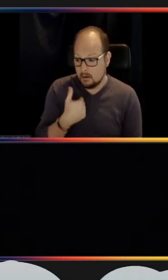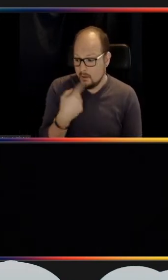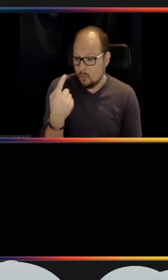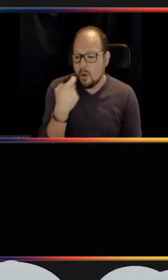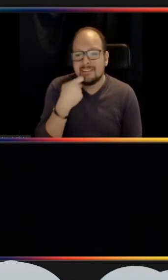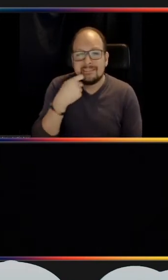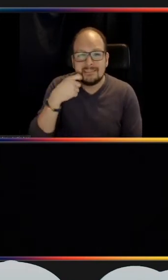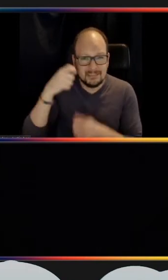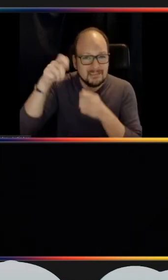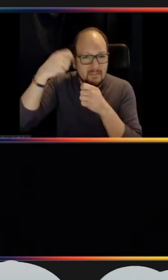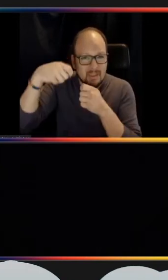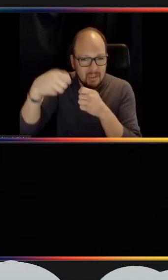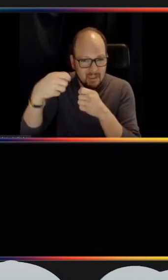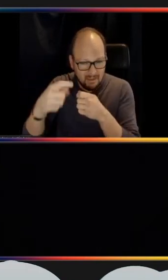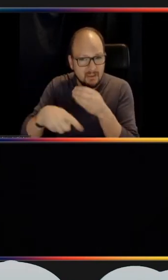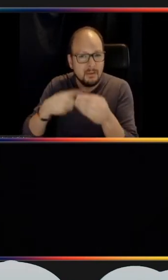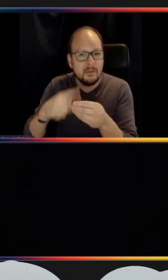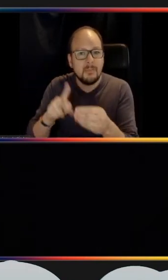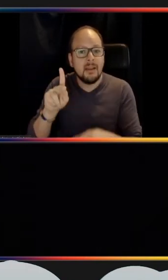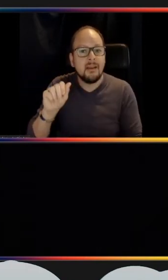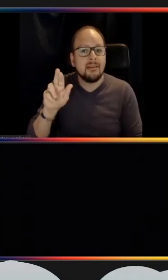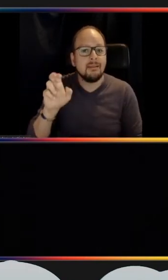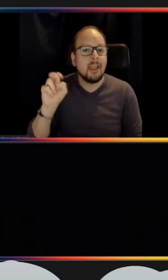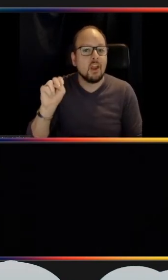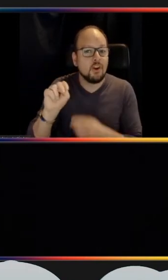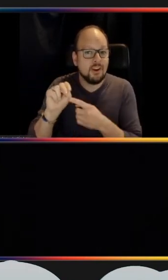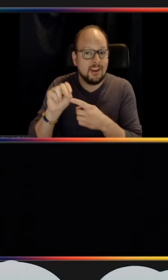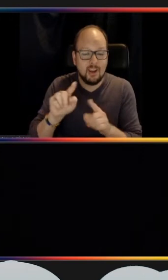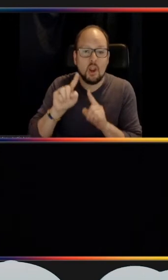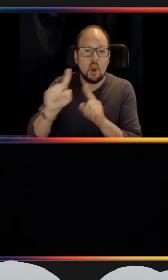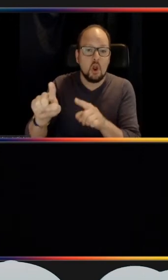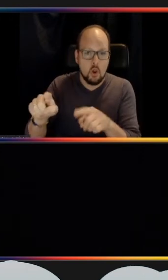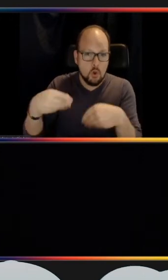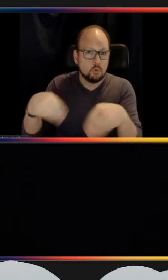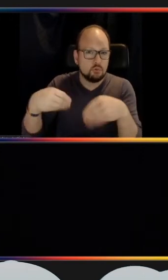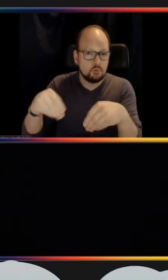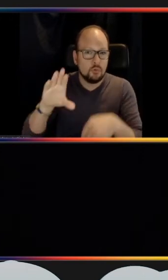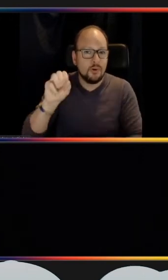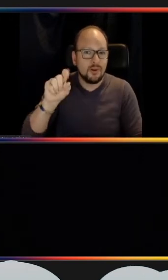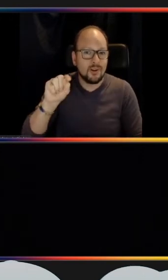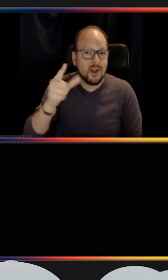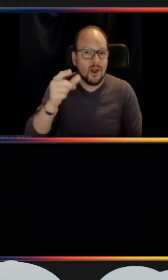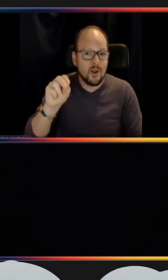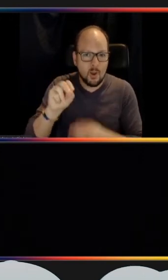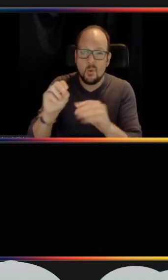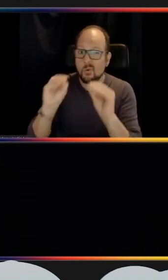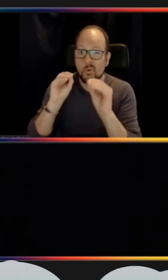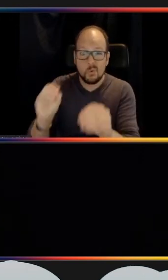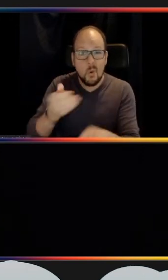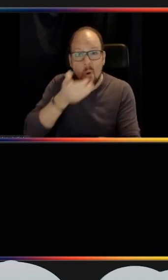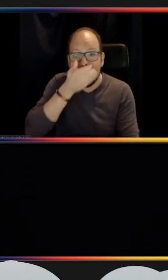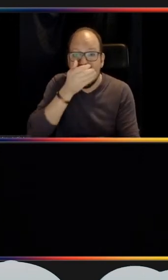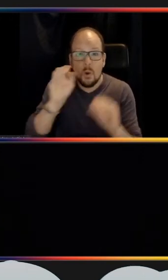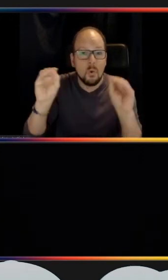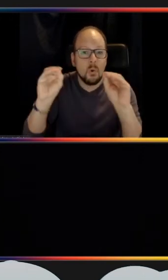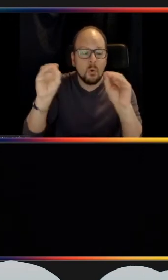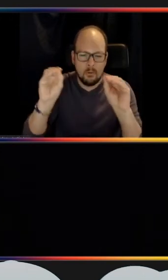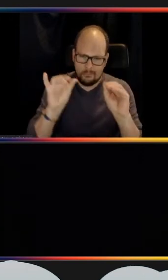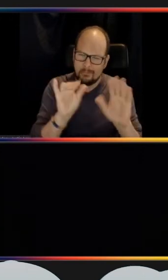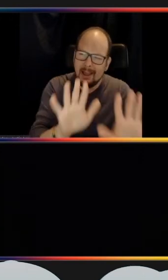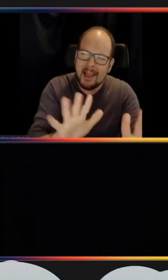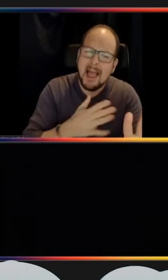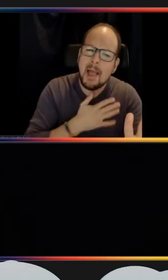without a mask. And I died. Please wear your masks, guys. Wear your masks.